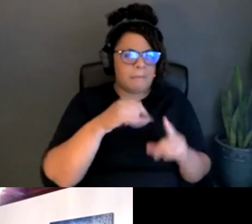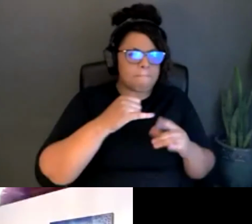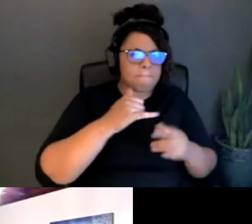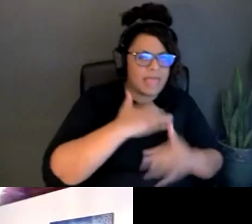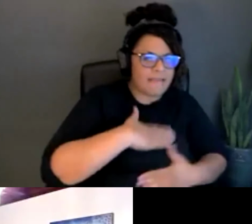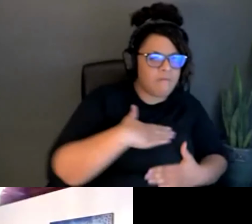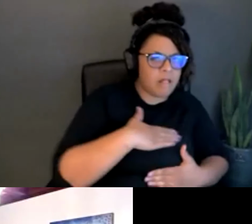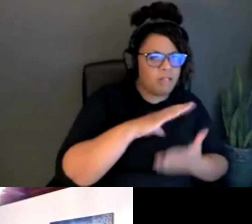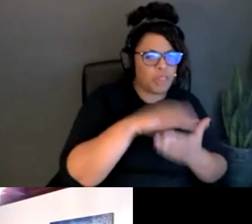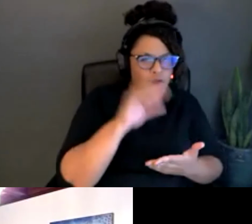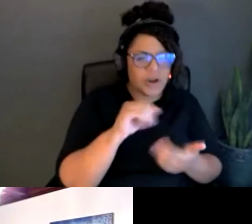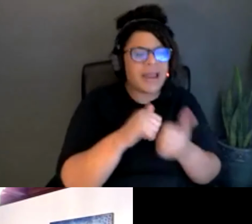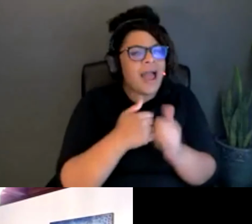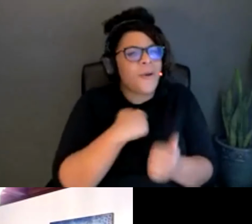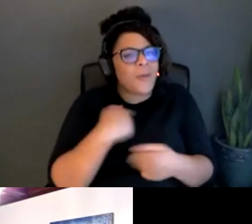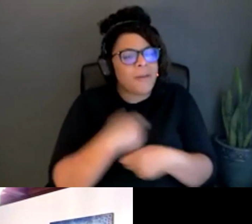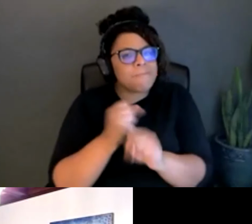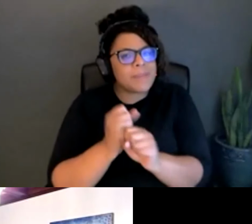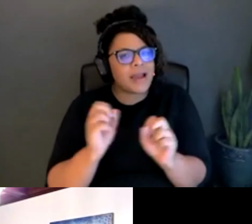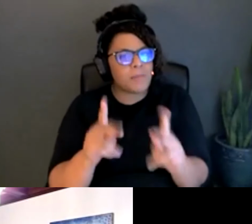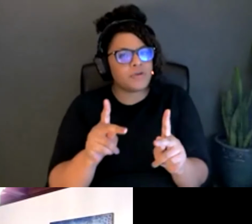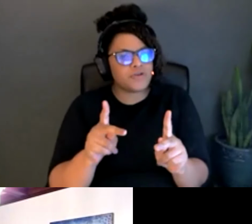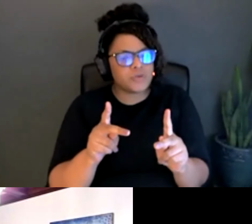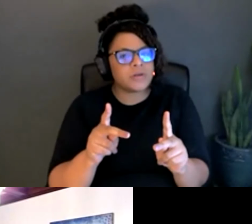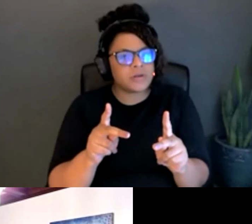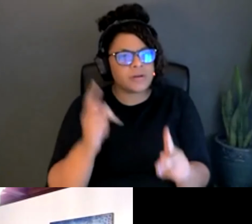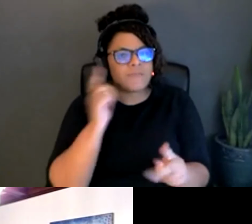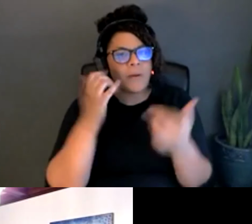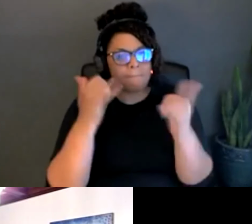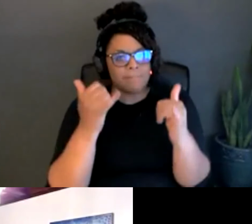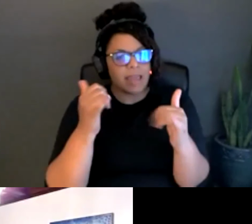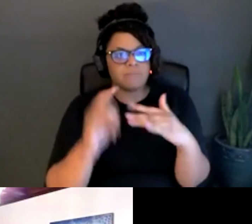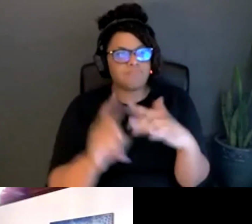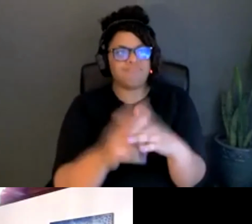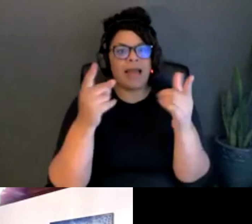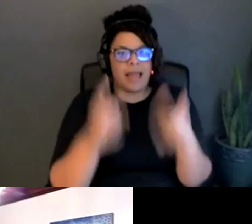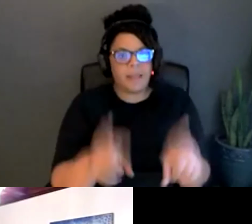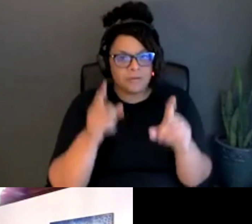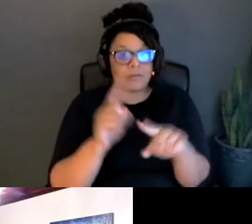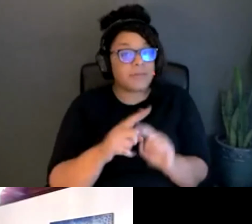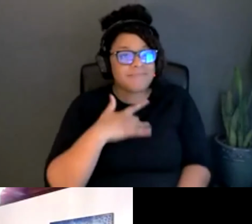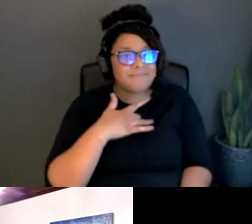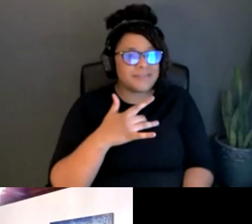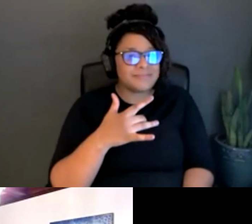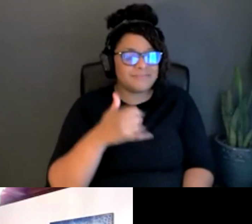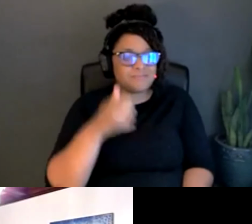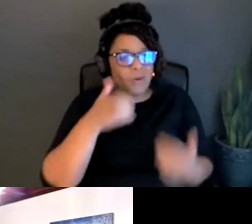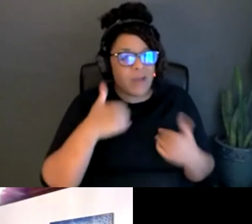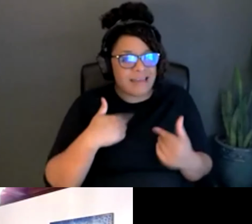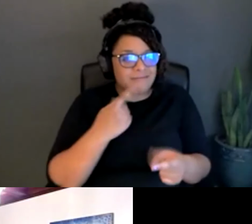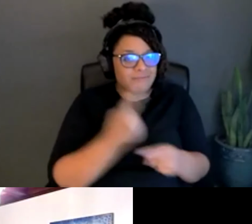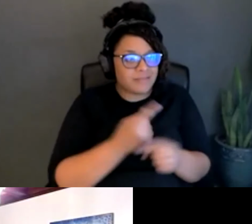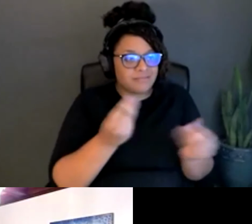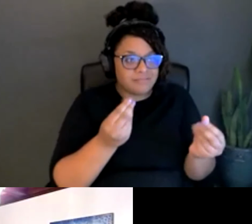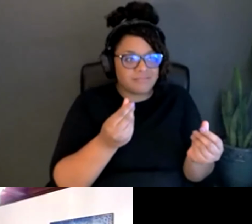How do we create opportunities in which play happens when we often don't have resources,